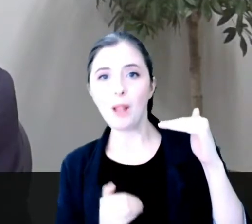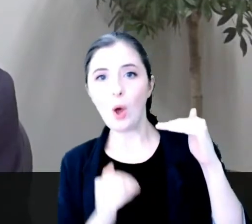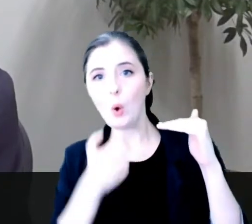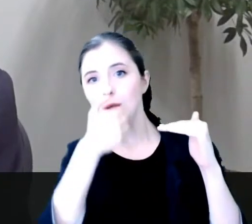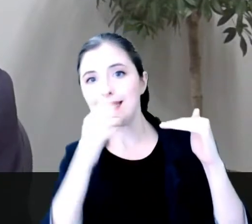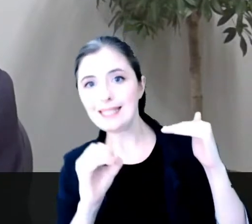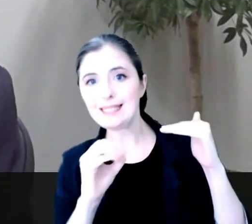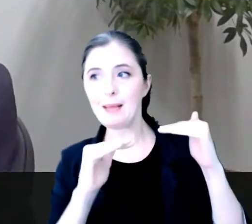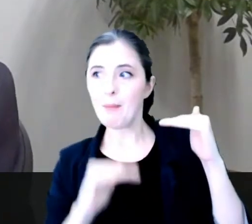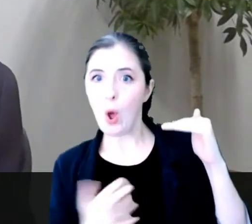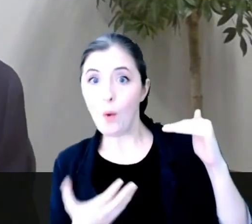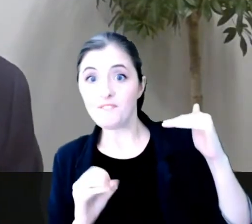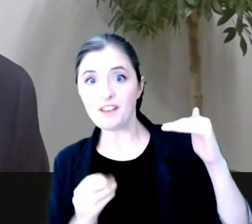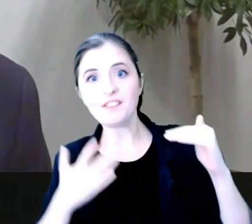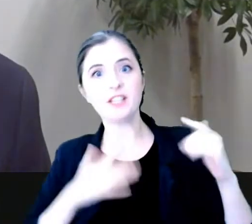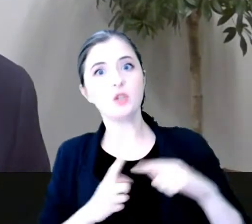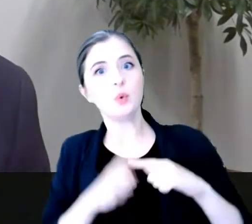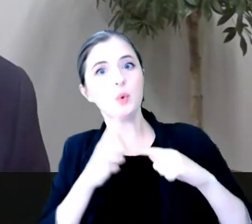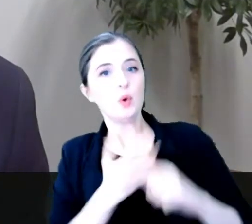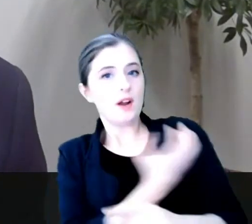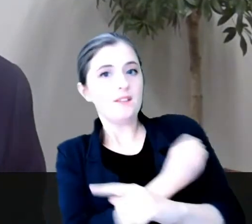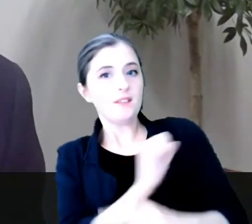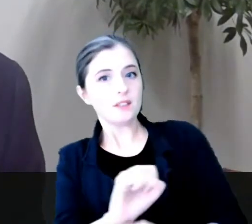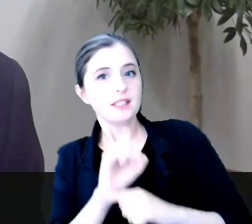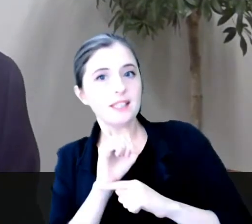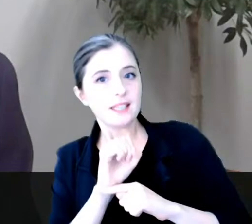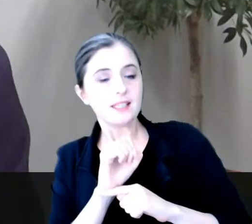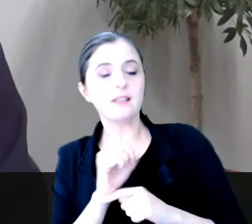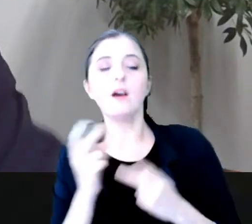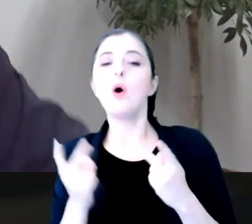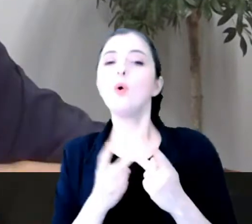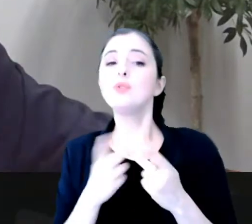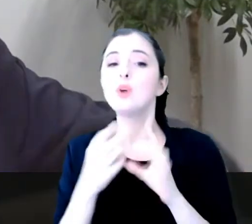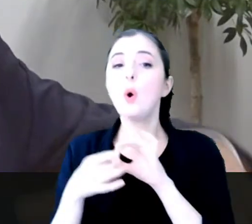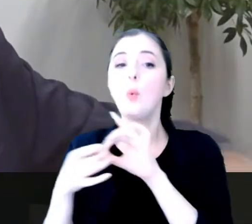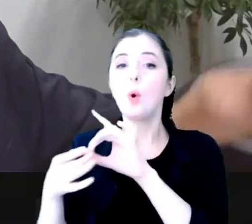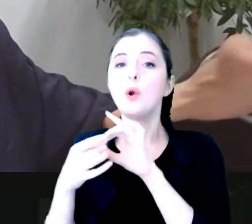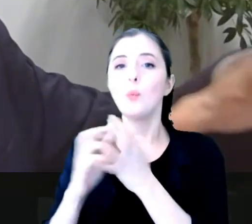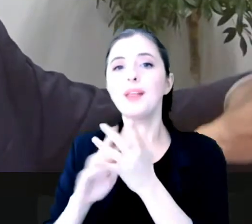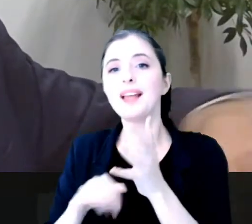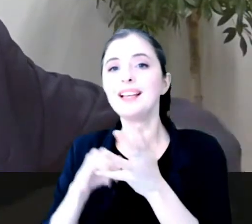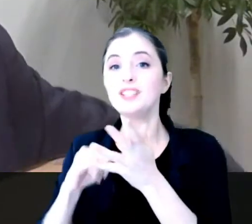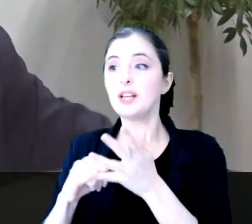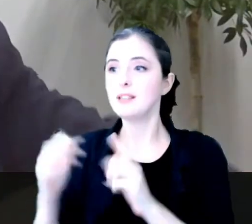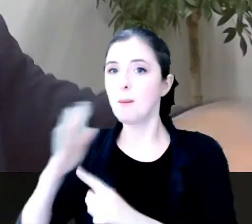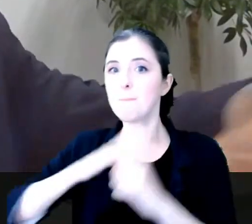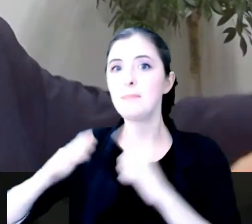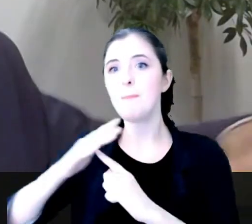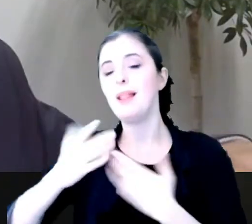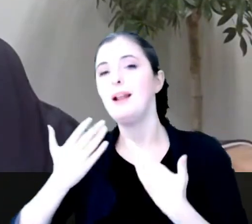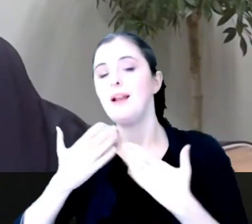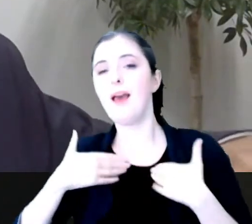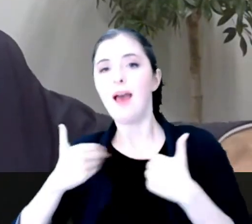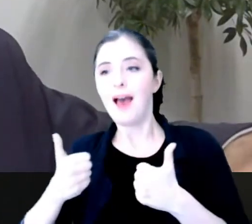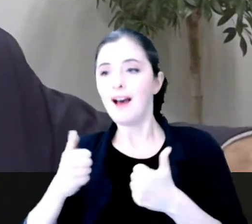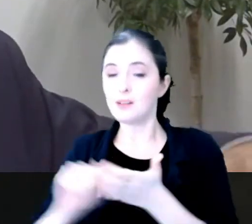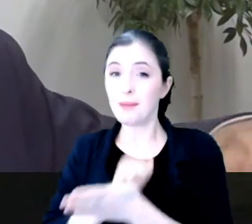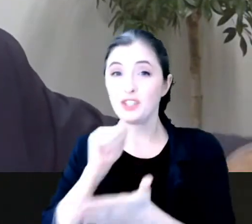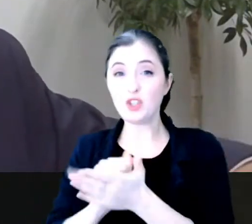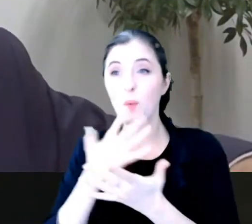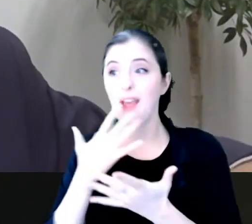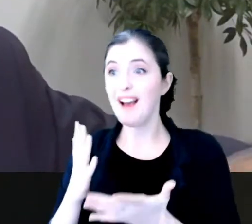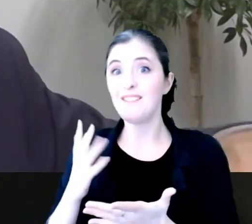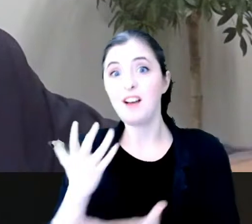start receiving the vaccine as well. We're working with the NHS and public health to make sure we have massive vaccination centres across our city.